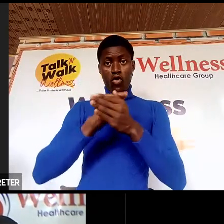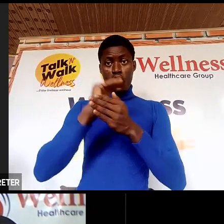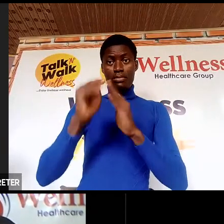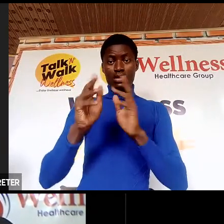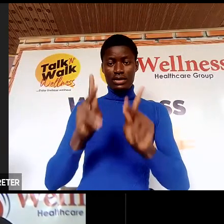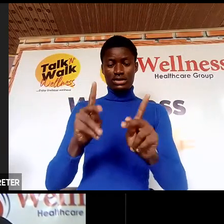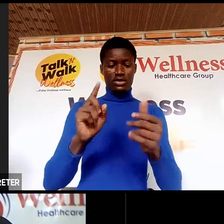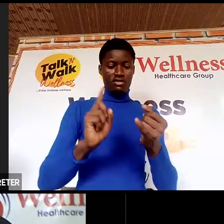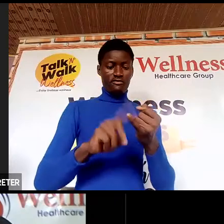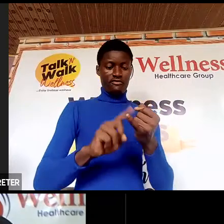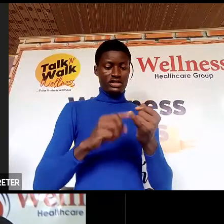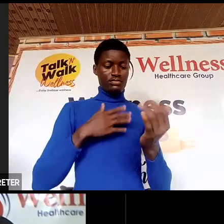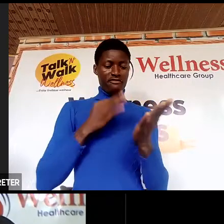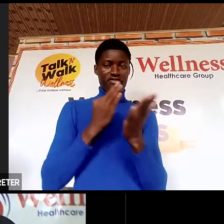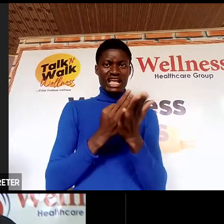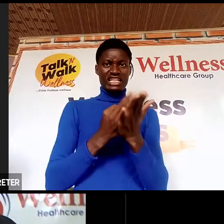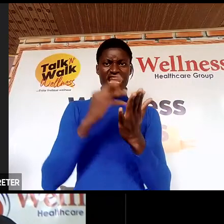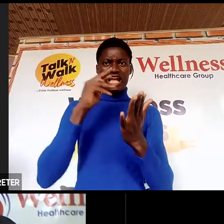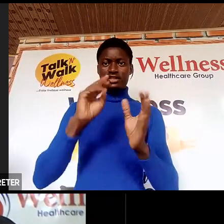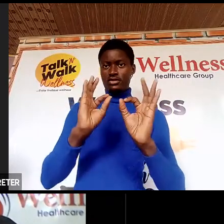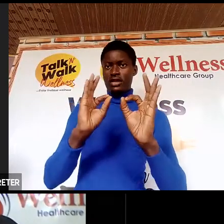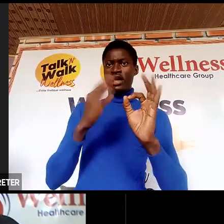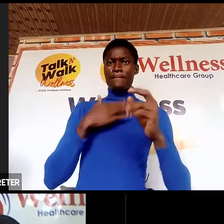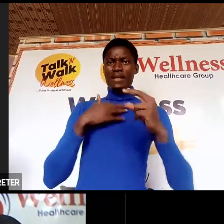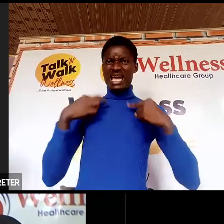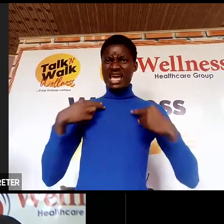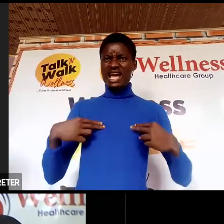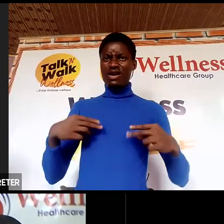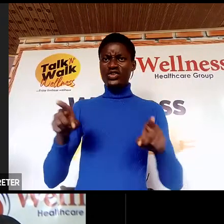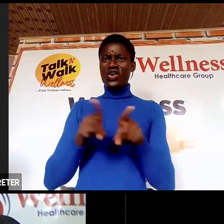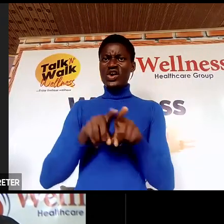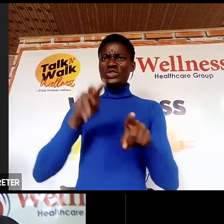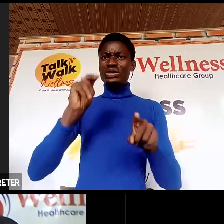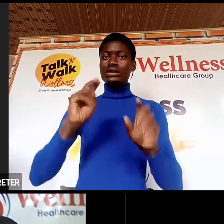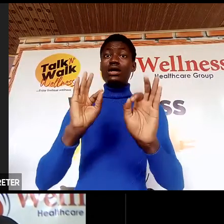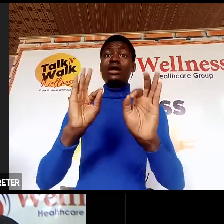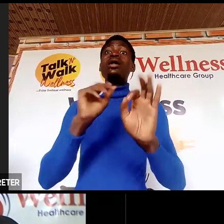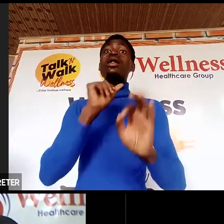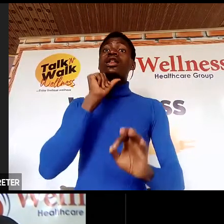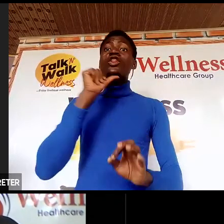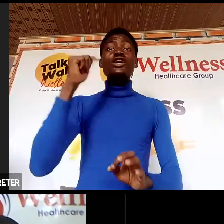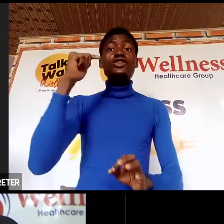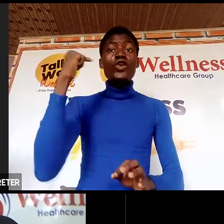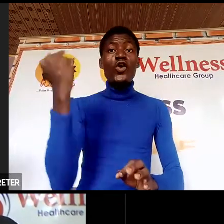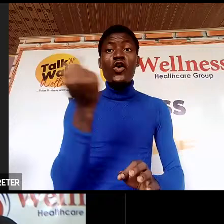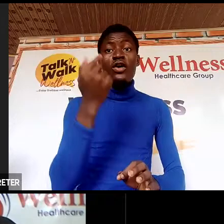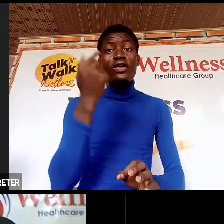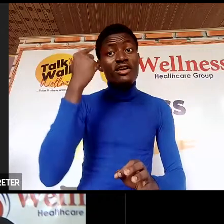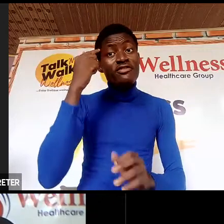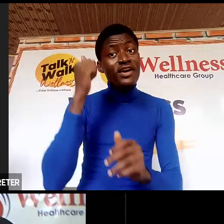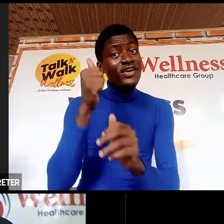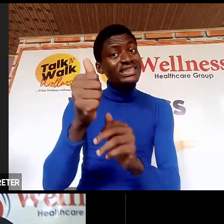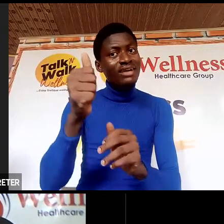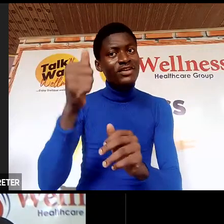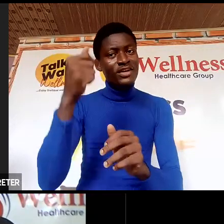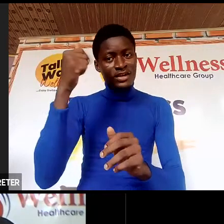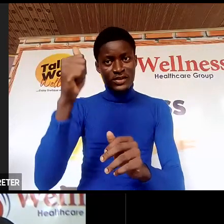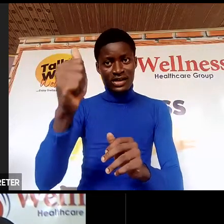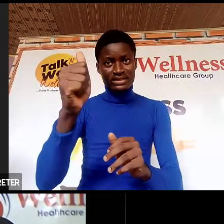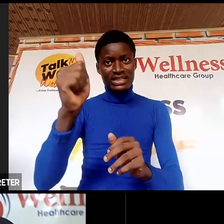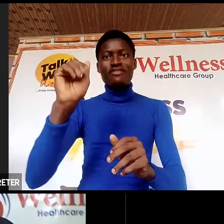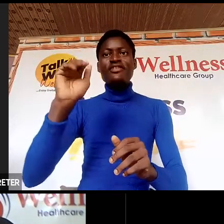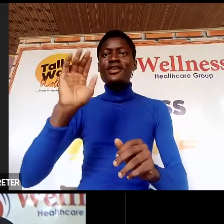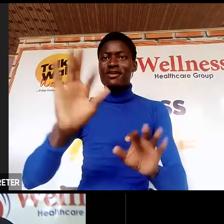my family, because I'm responsible for everything that relates to me. So it's all about being